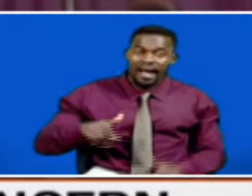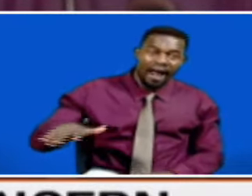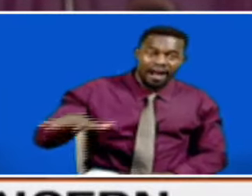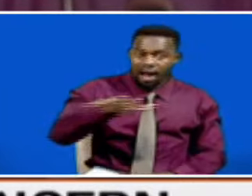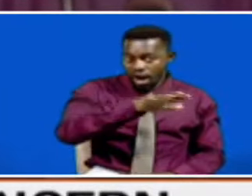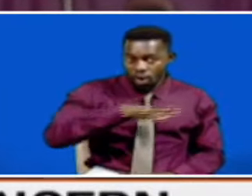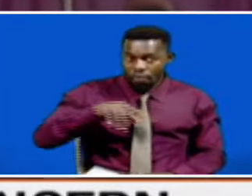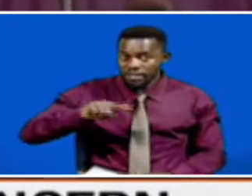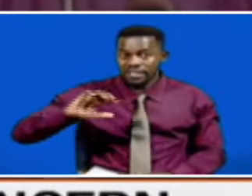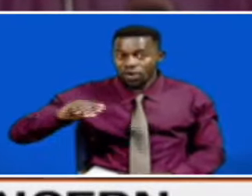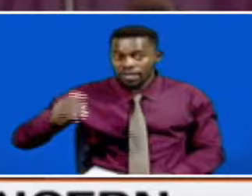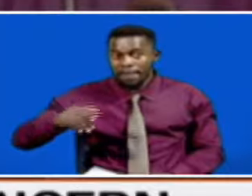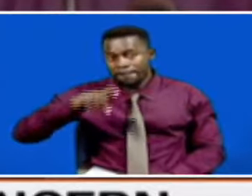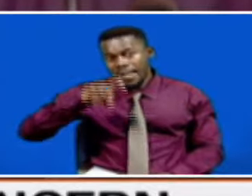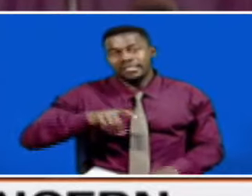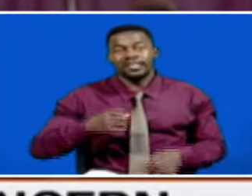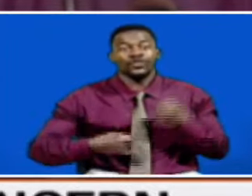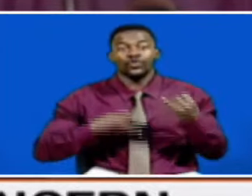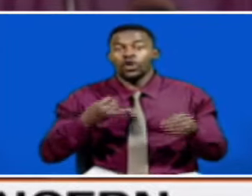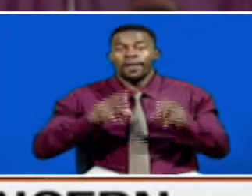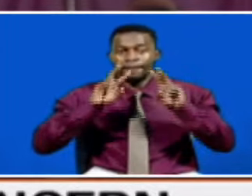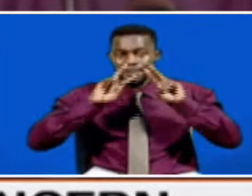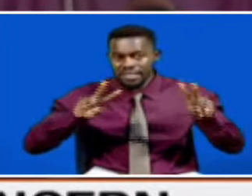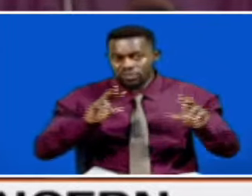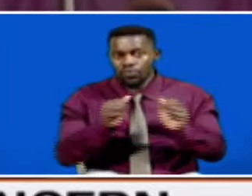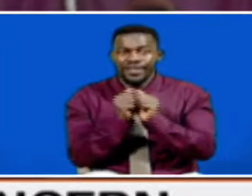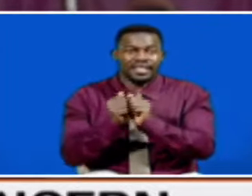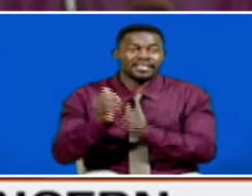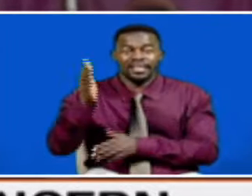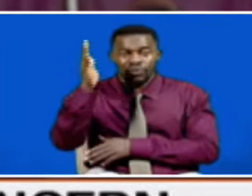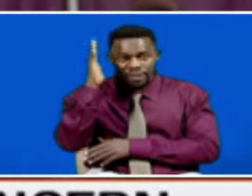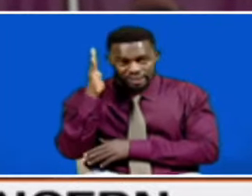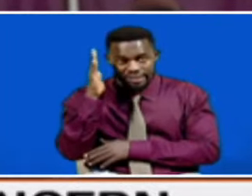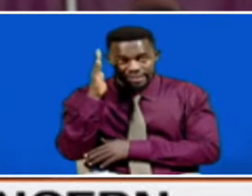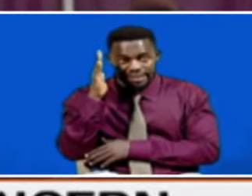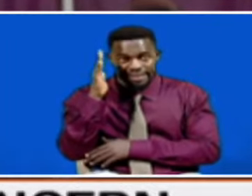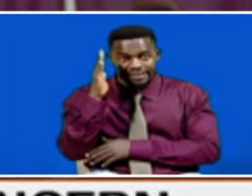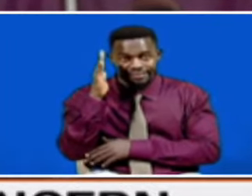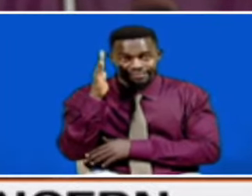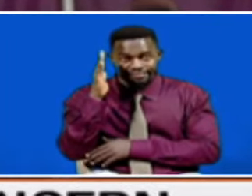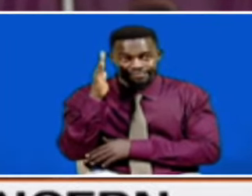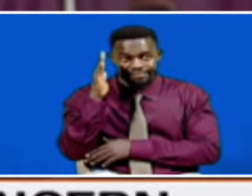enjoy peace and security for as long